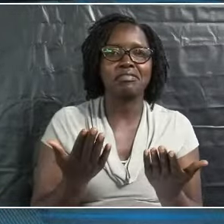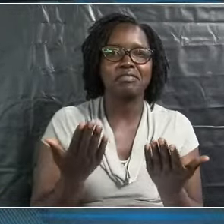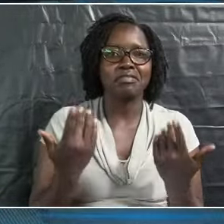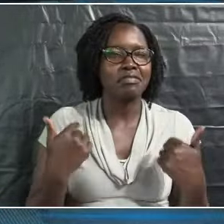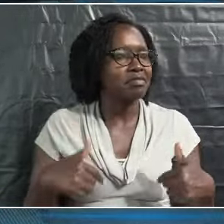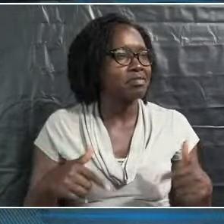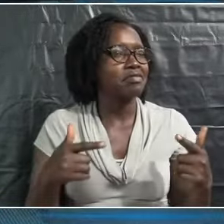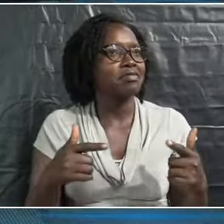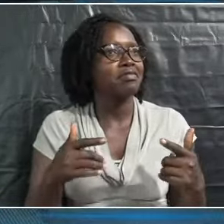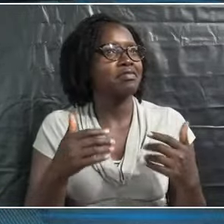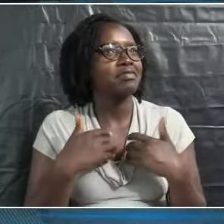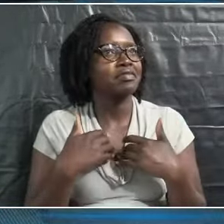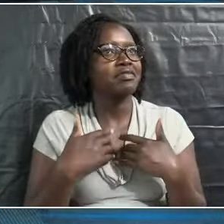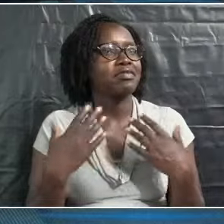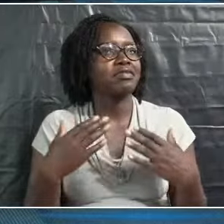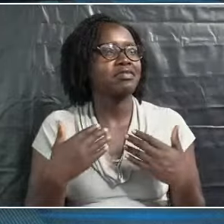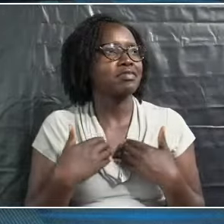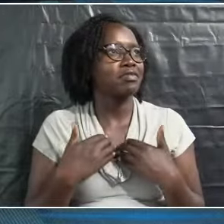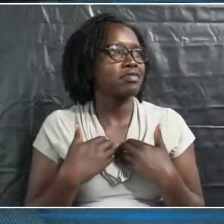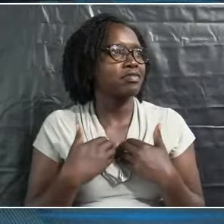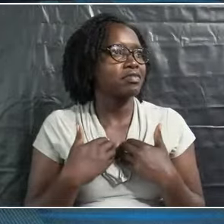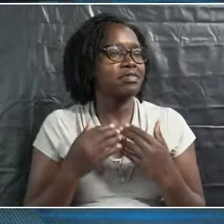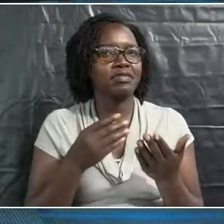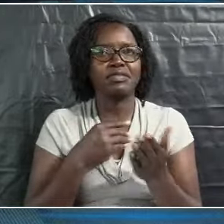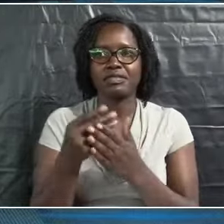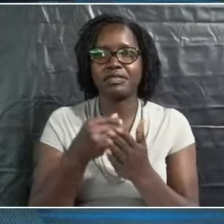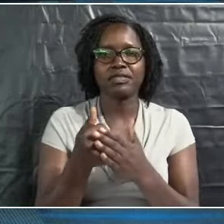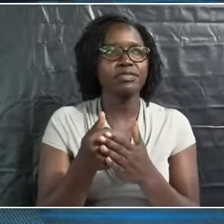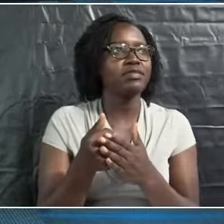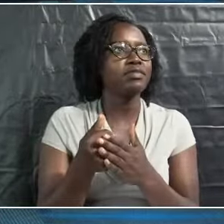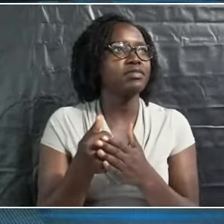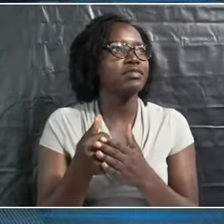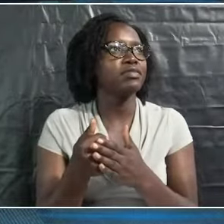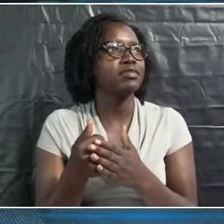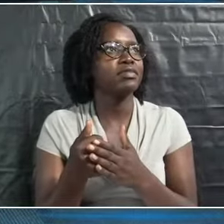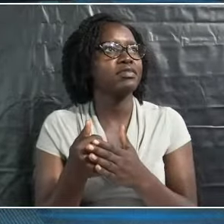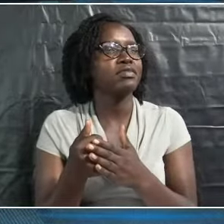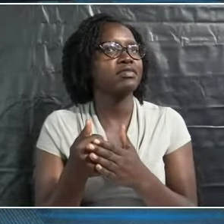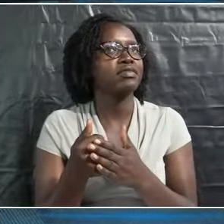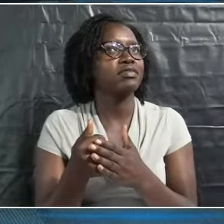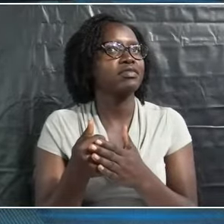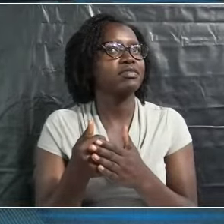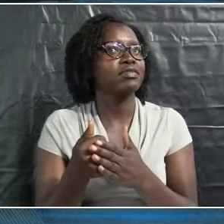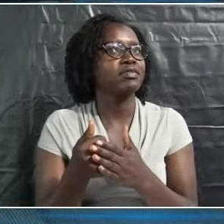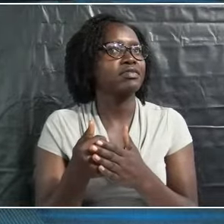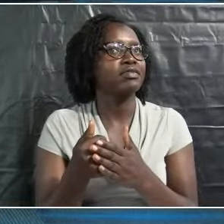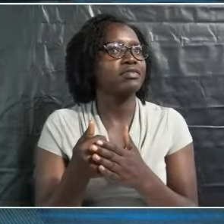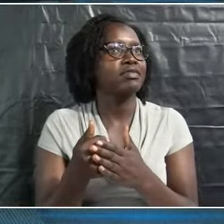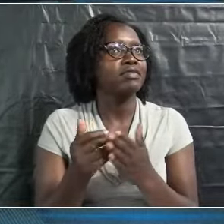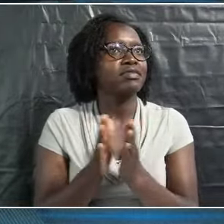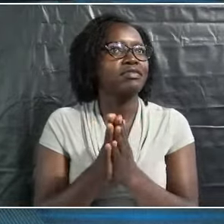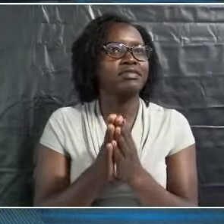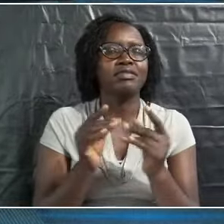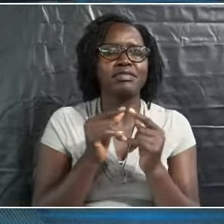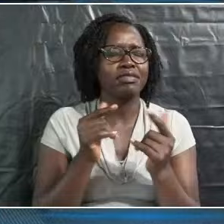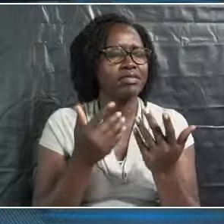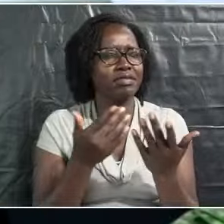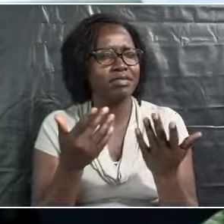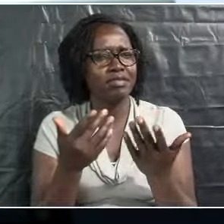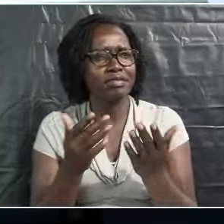things that people have bought, and with the hope that, you know, perhaps one day when the pastor visits, we